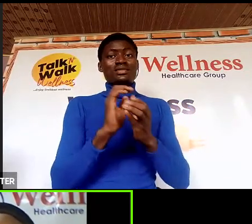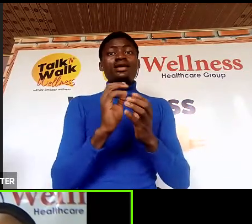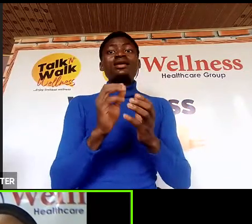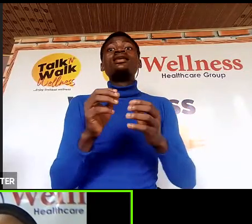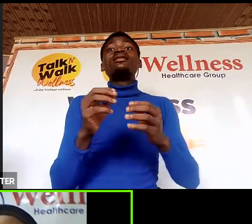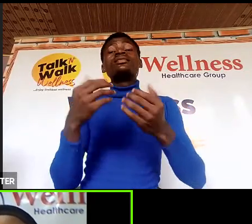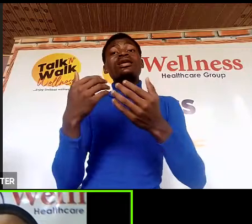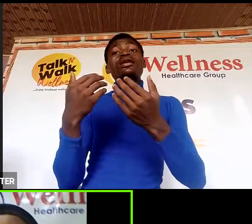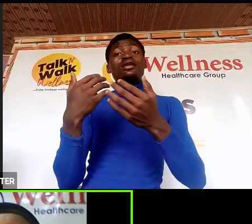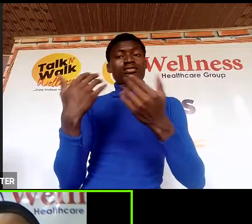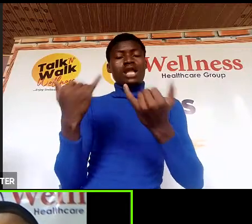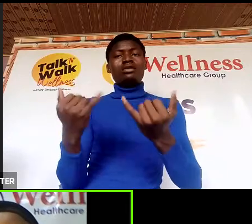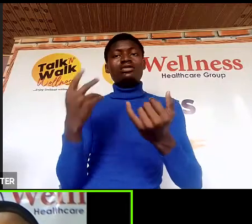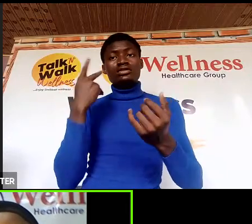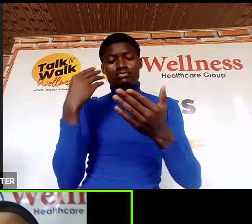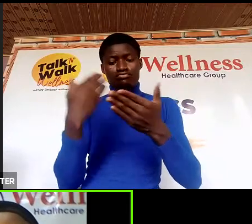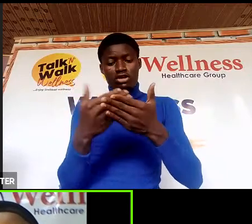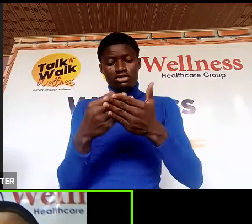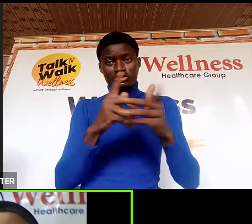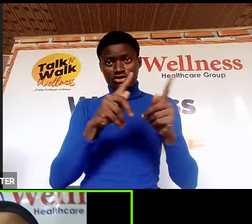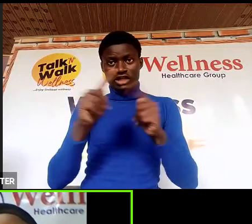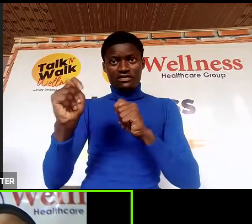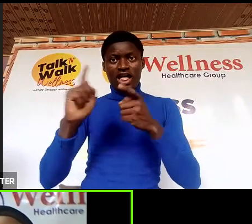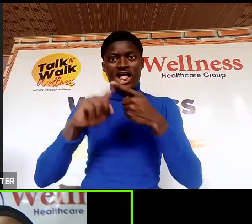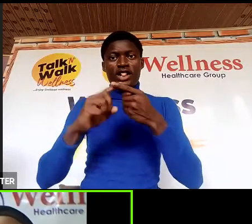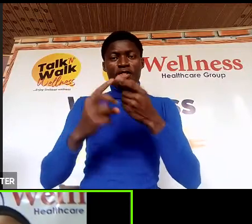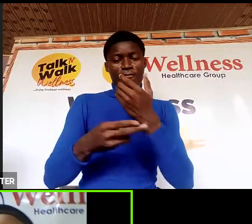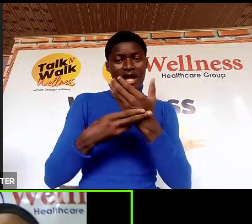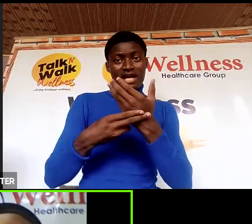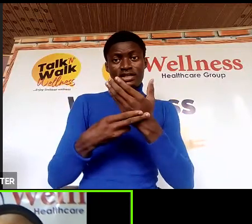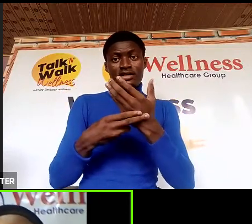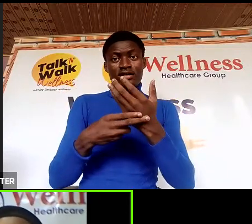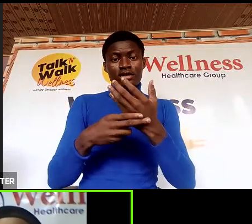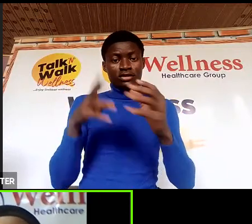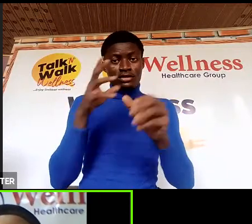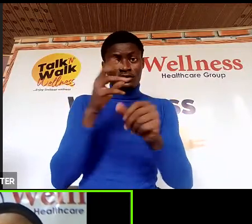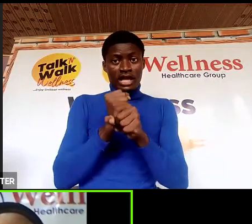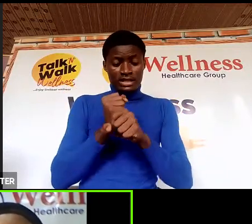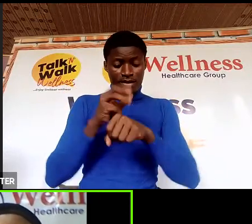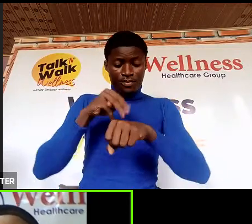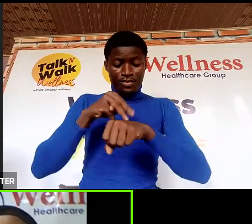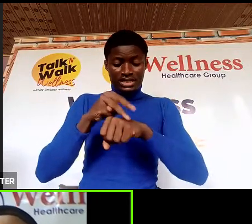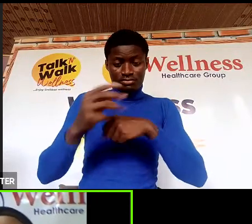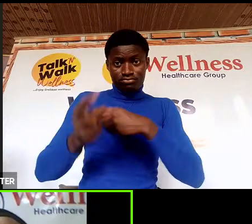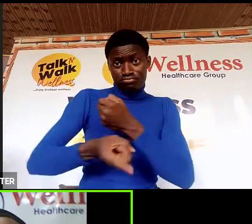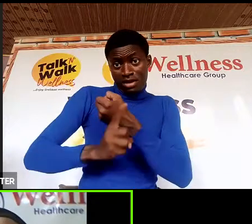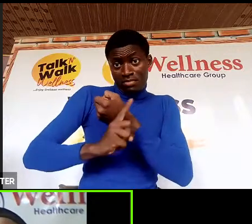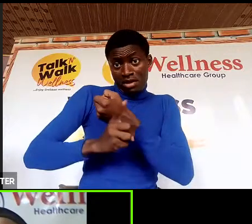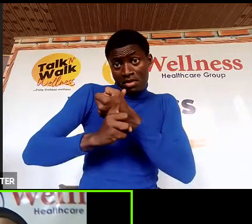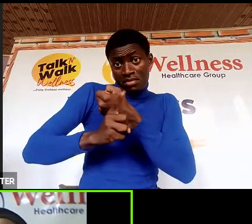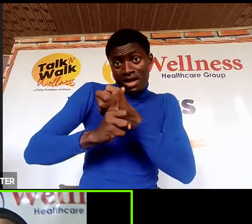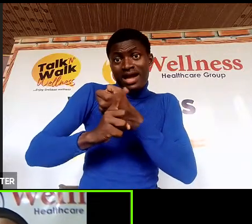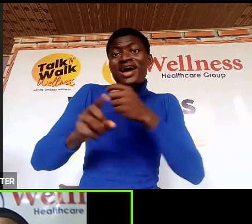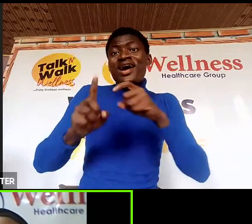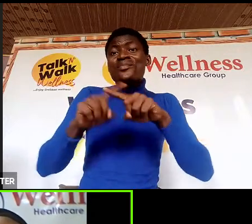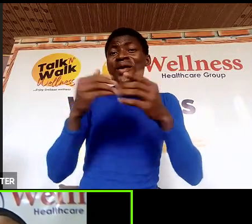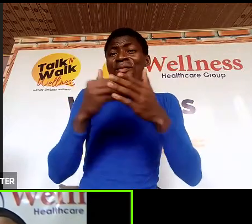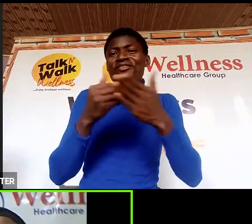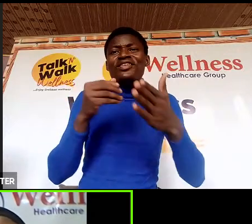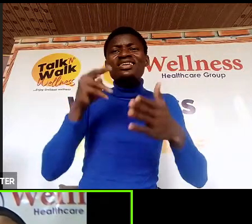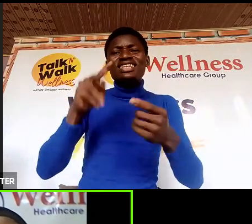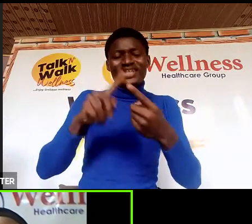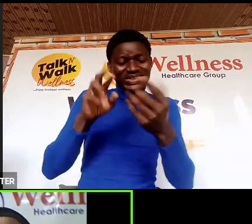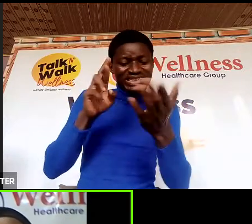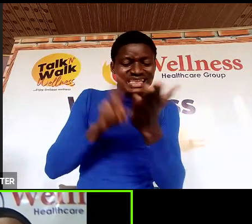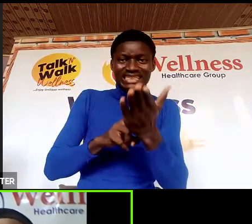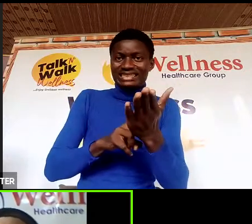counter and withdraw your money. That before you need to have a passbook to be registered and all that and all that. That was what he used to do. He will seize your passbook and he'll be telling you how